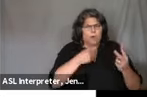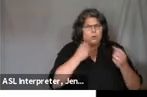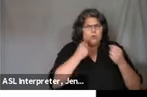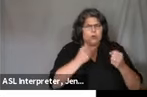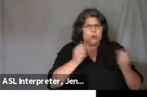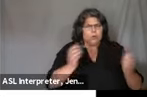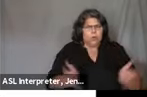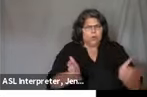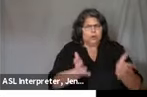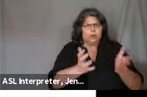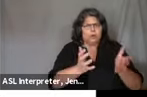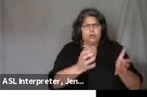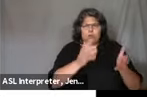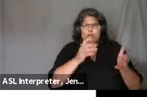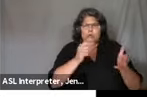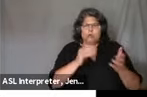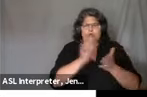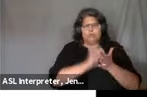writing and share it with us.